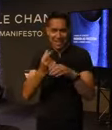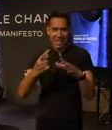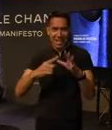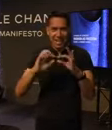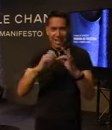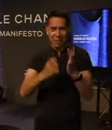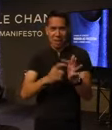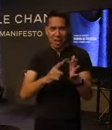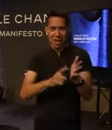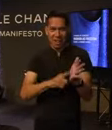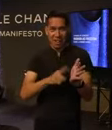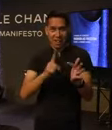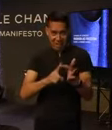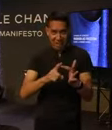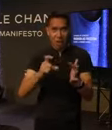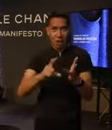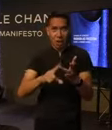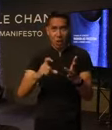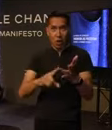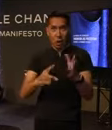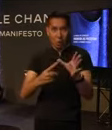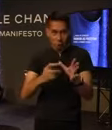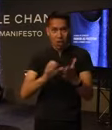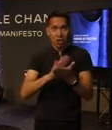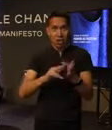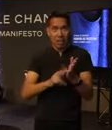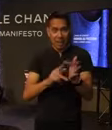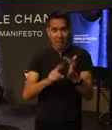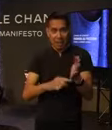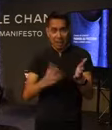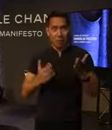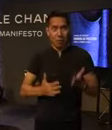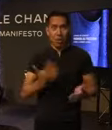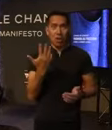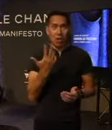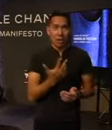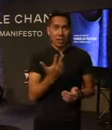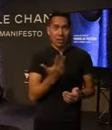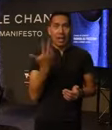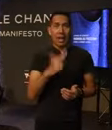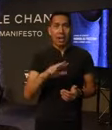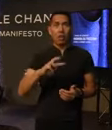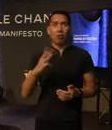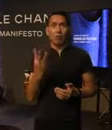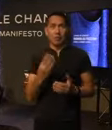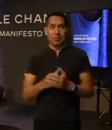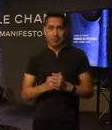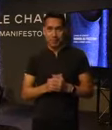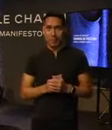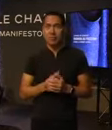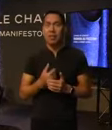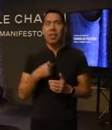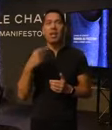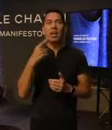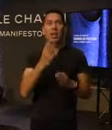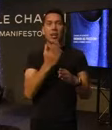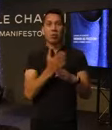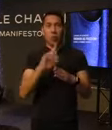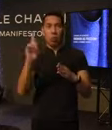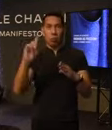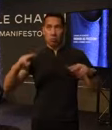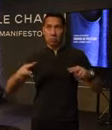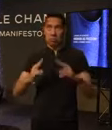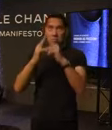Gabrielle Coco Chanel, born in 1883 through to 1971. Curated by the Palais Galliera, the